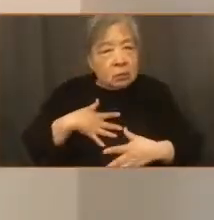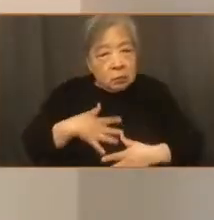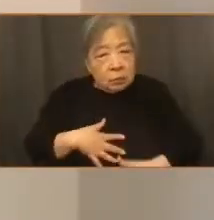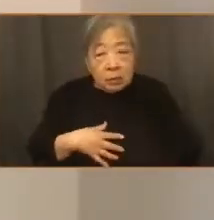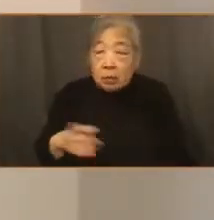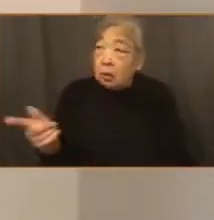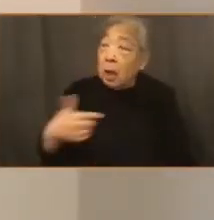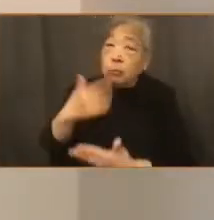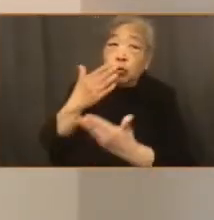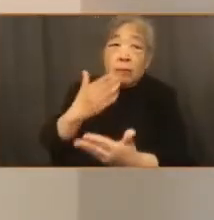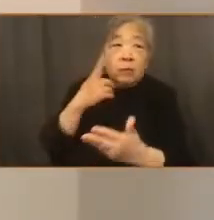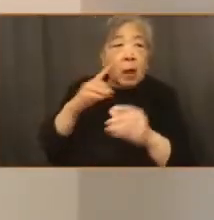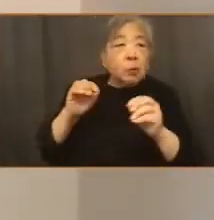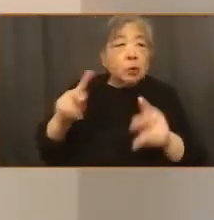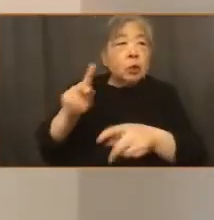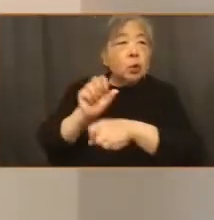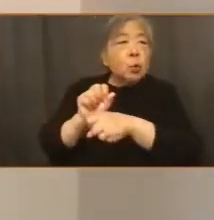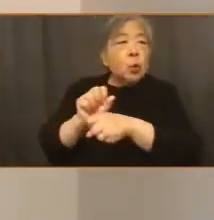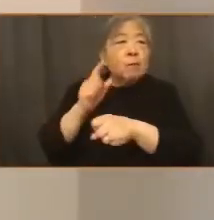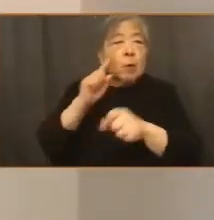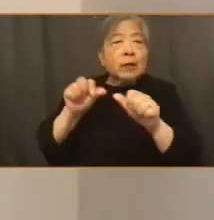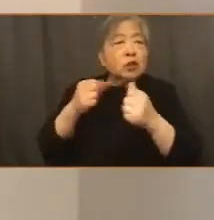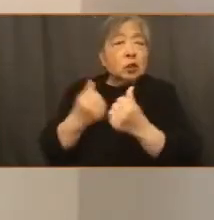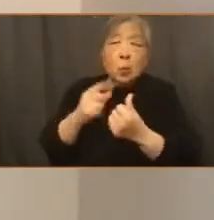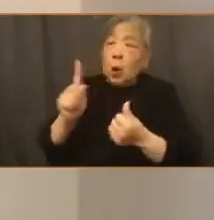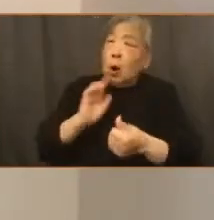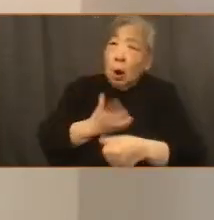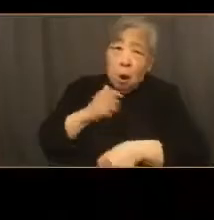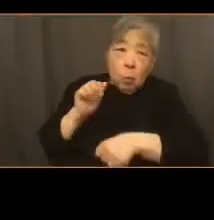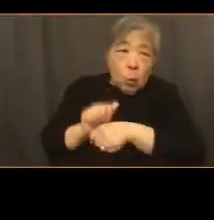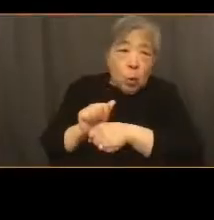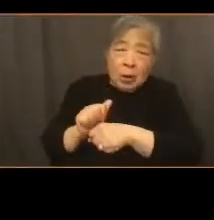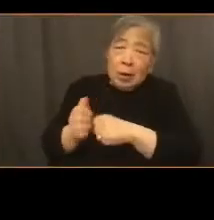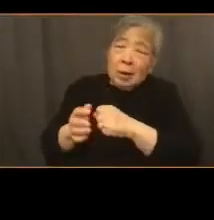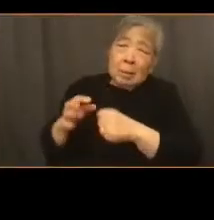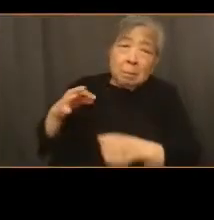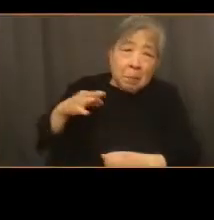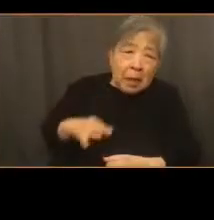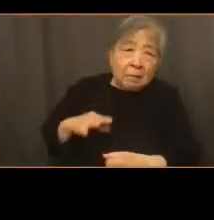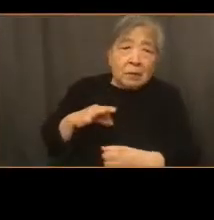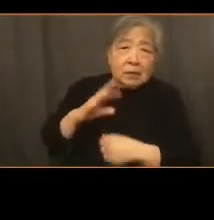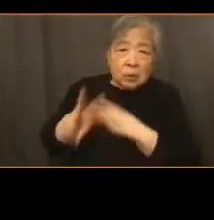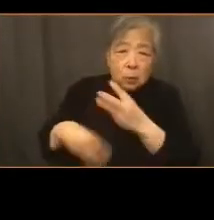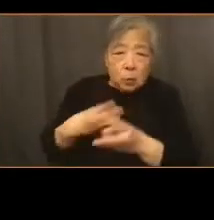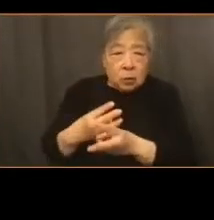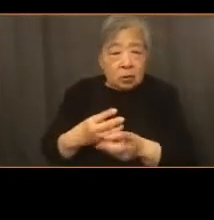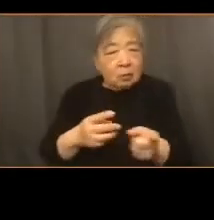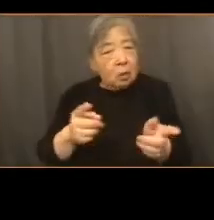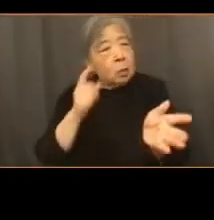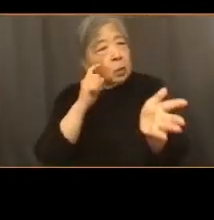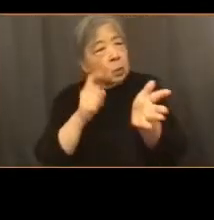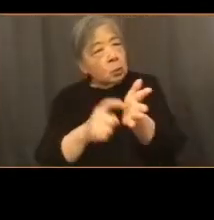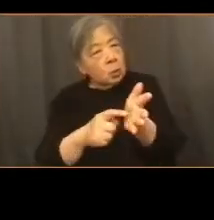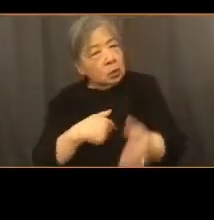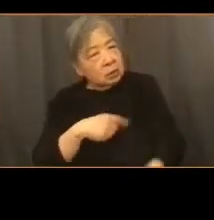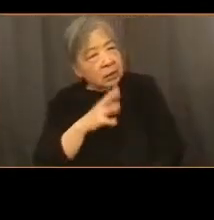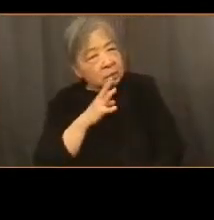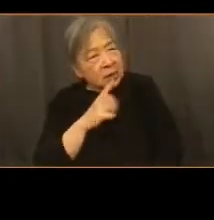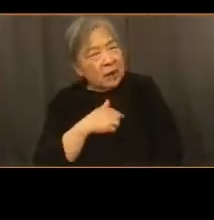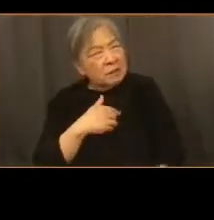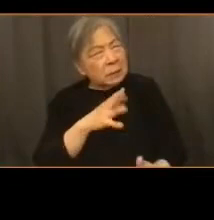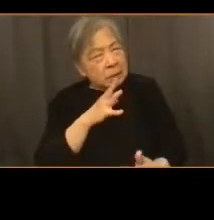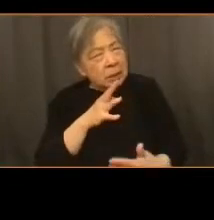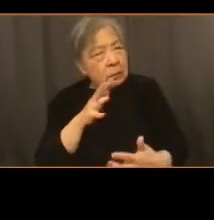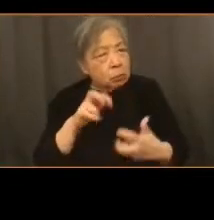opportunity to work at an agency where our work benefits the entire world. You notice my speaking. I have some speaking problem on top